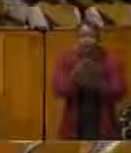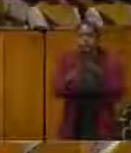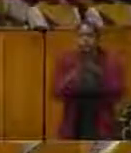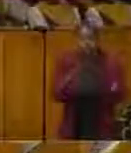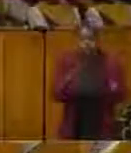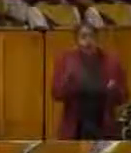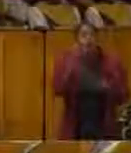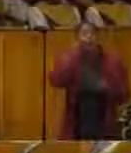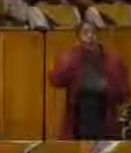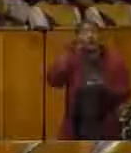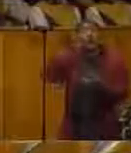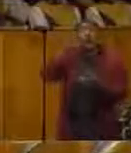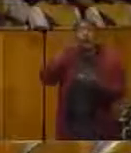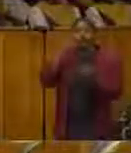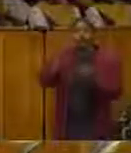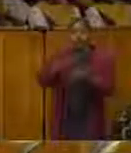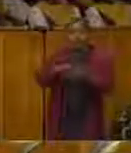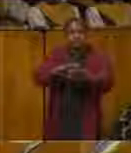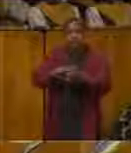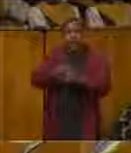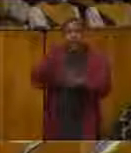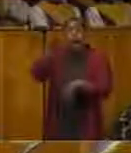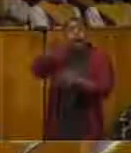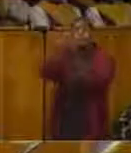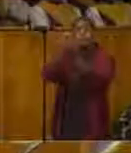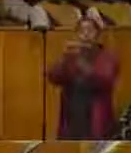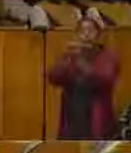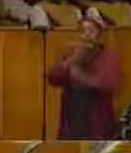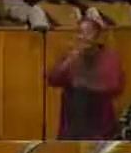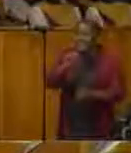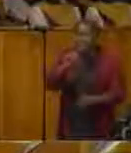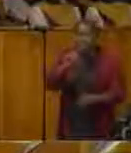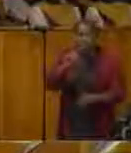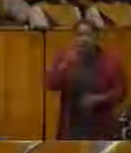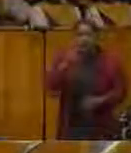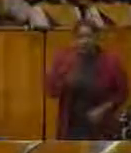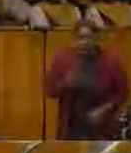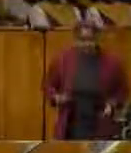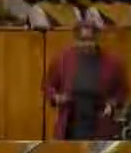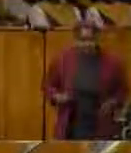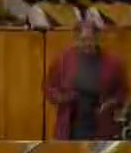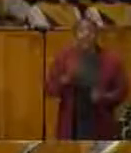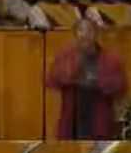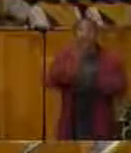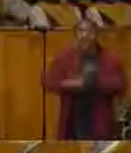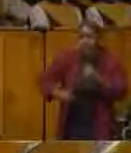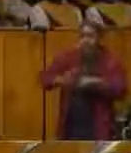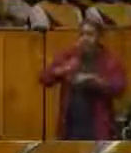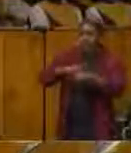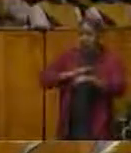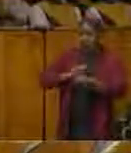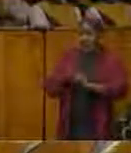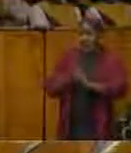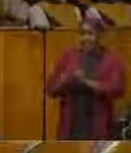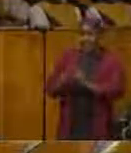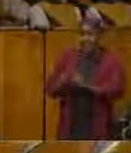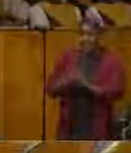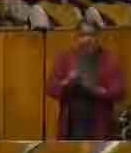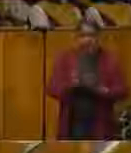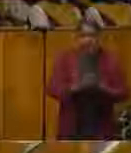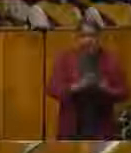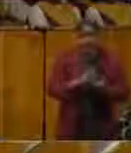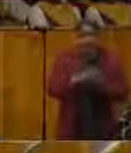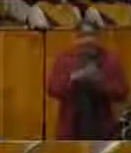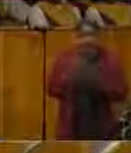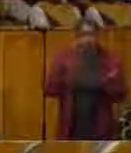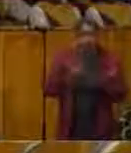you that money is not your God. So every time I give, I'm